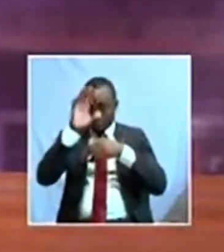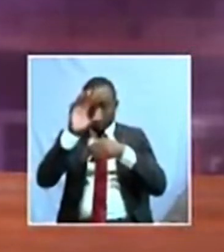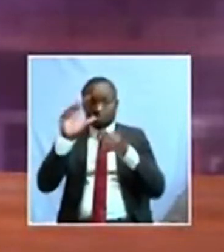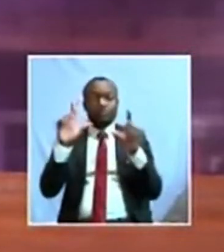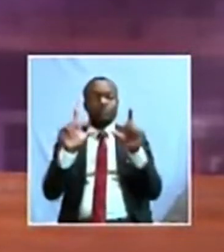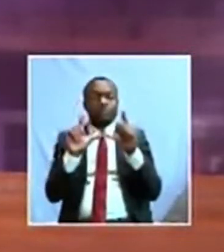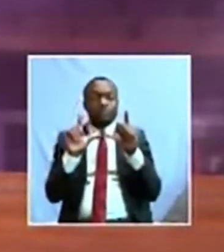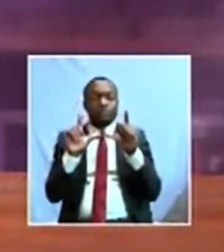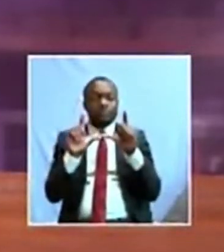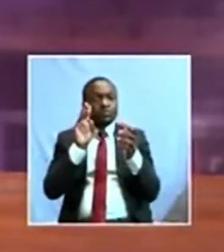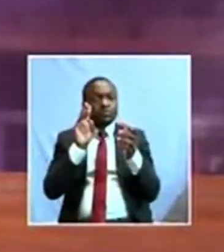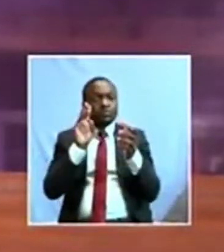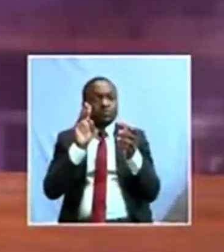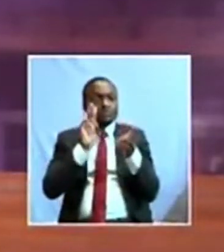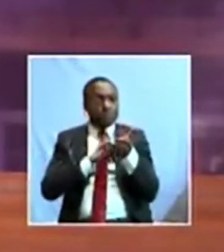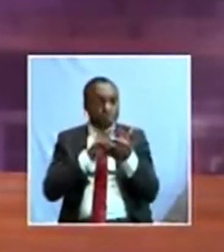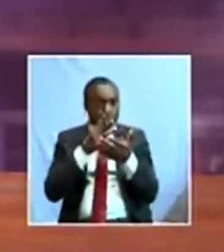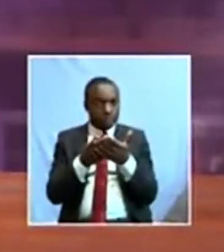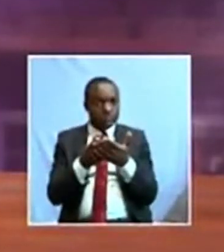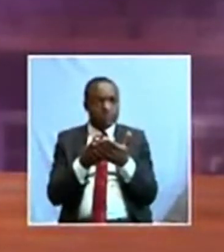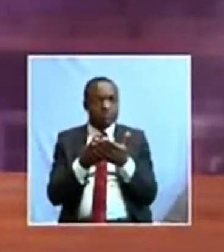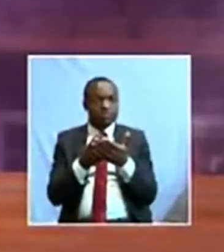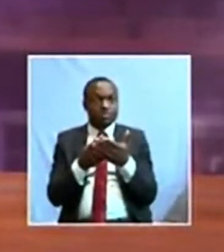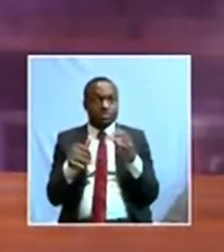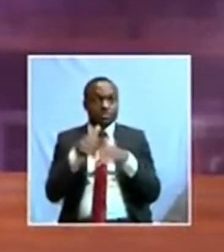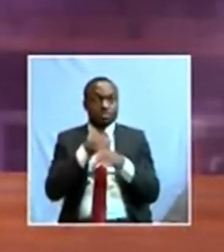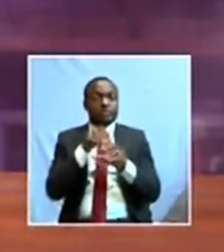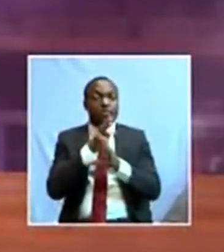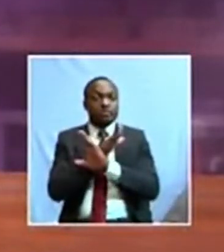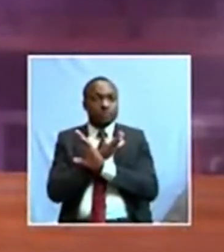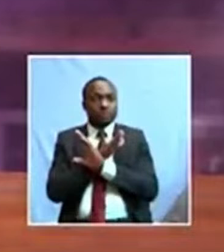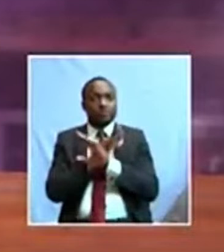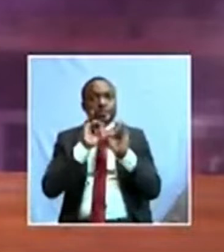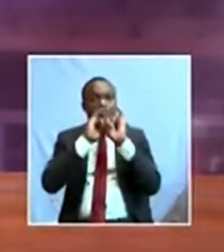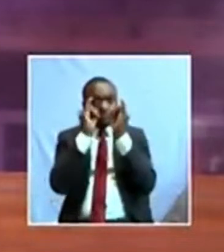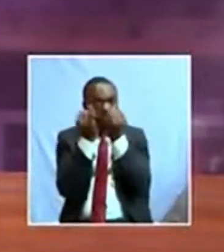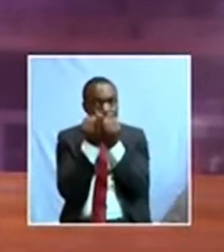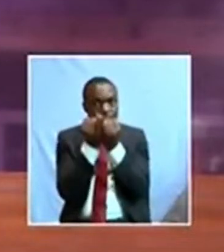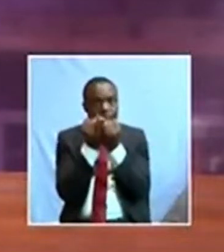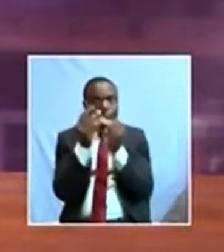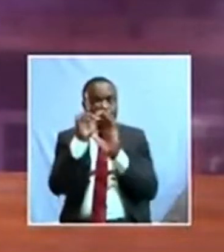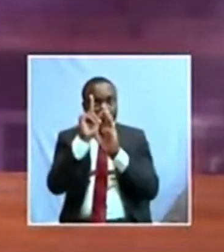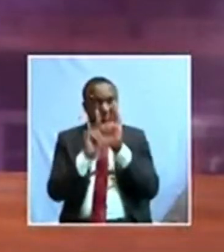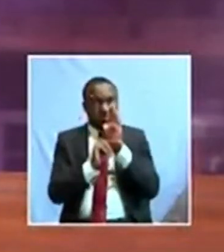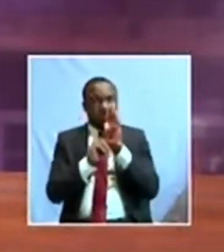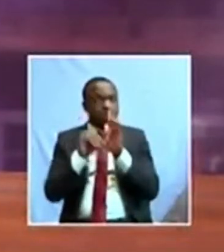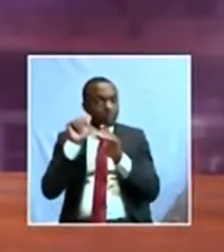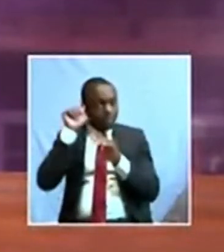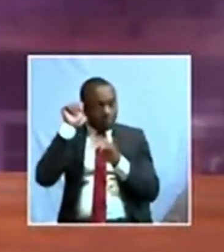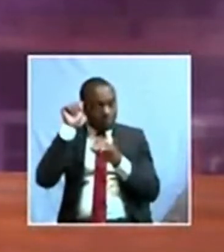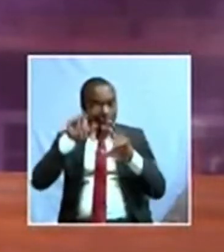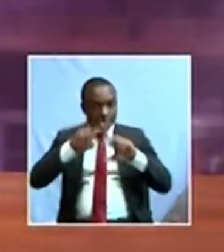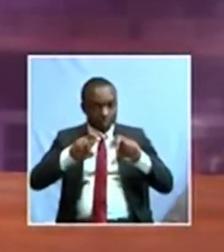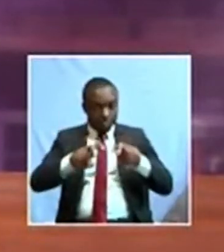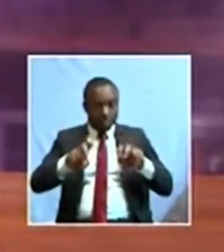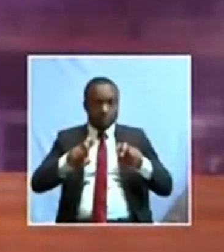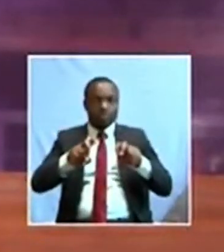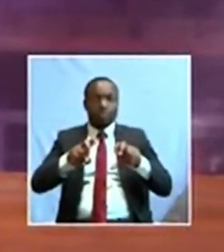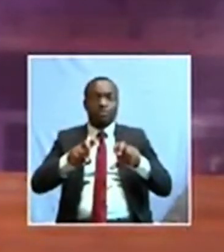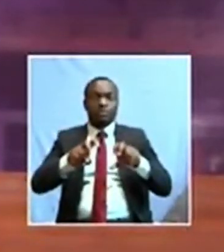framework, and the witnesses include a Zambia Institute of Policy Analysis and Research, ZIPA,